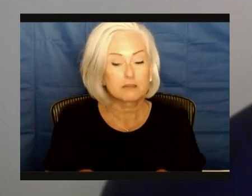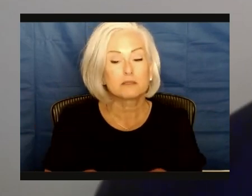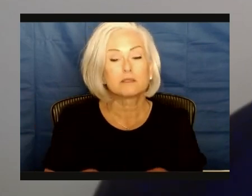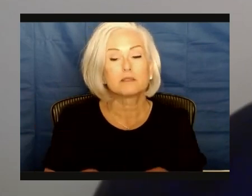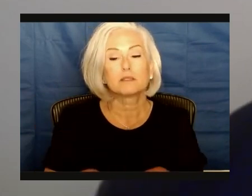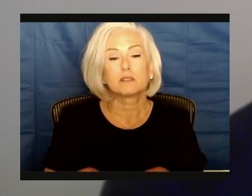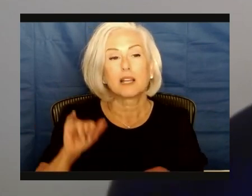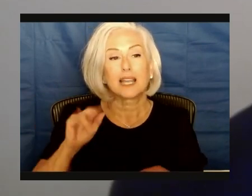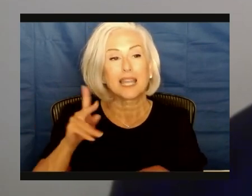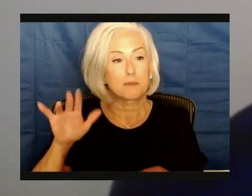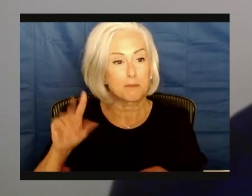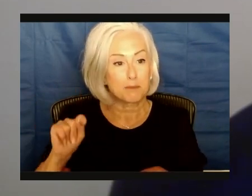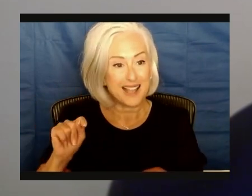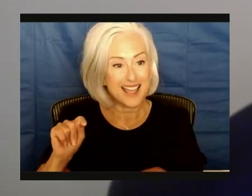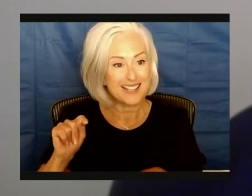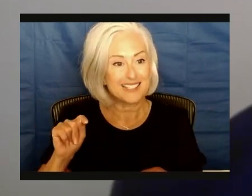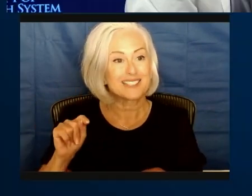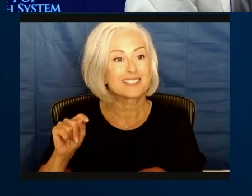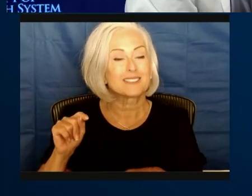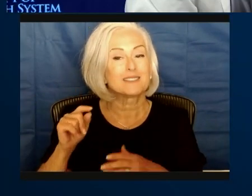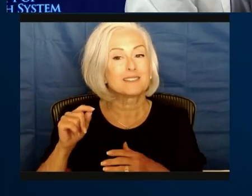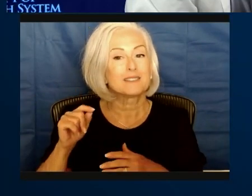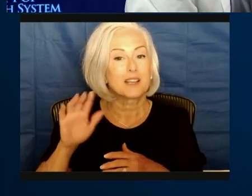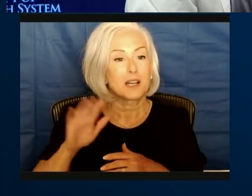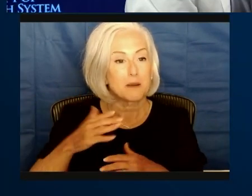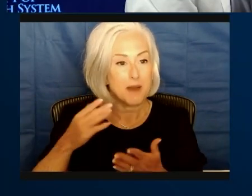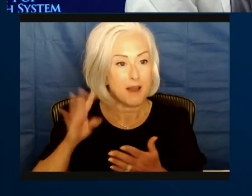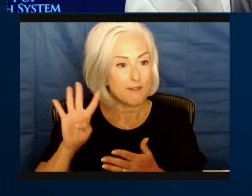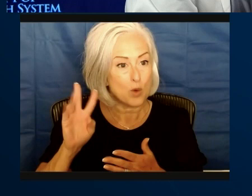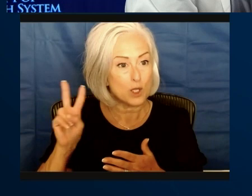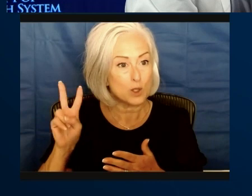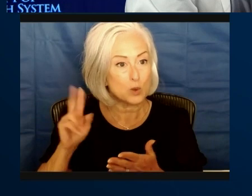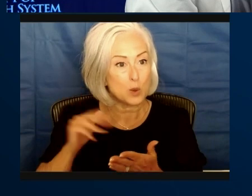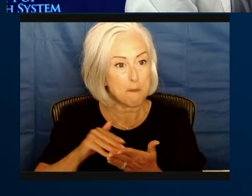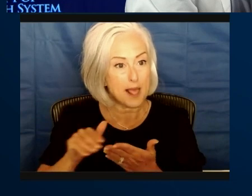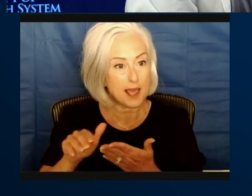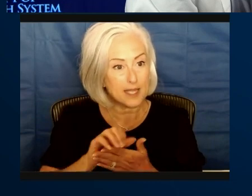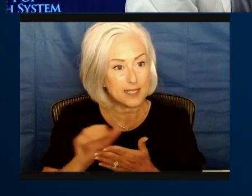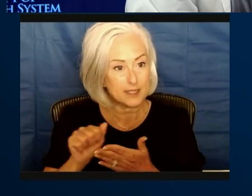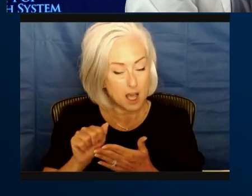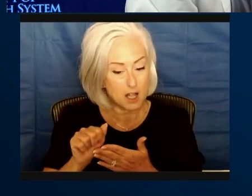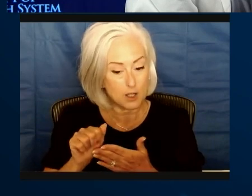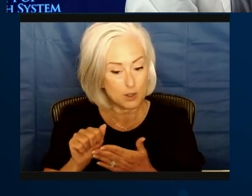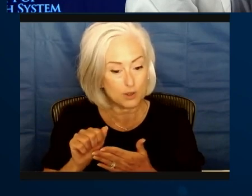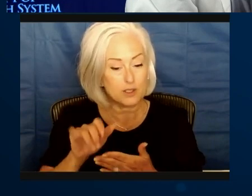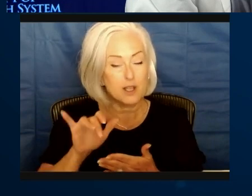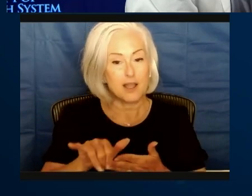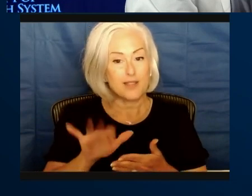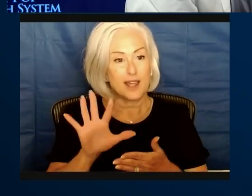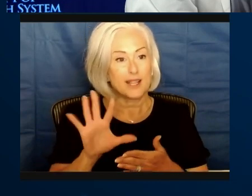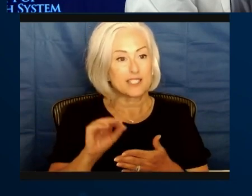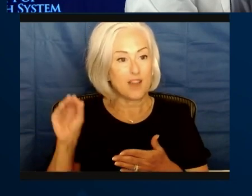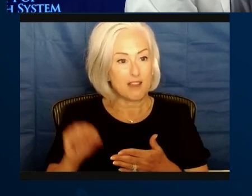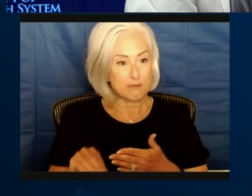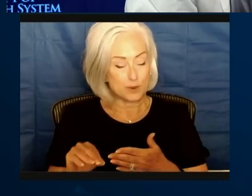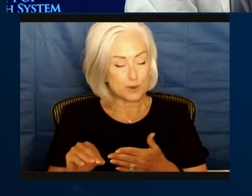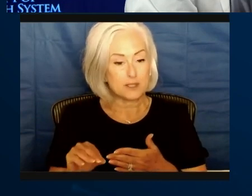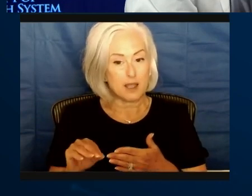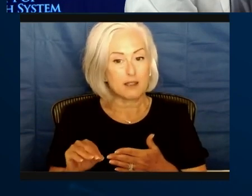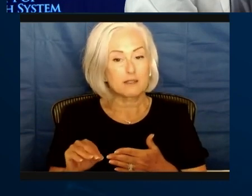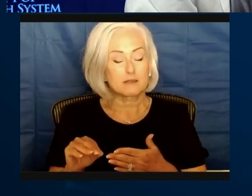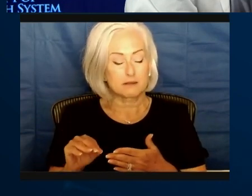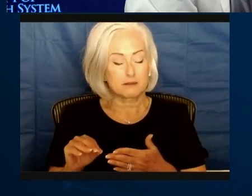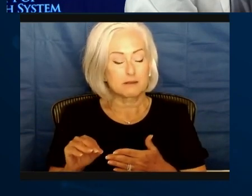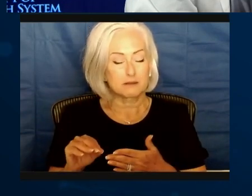billion, and the compounded annual growth rate is about 5%. So you see here that if 93%